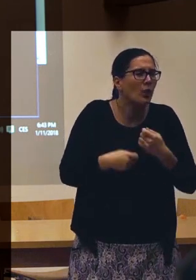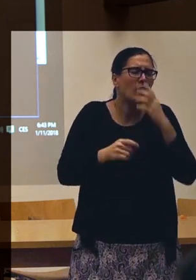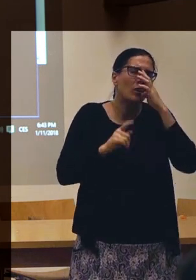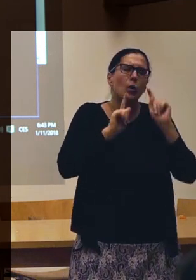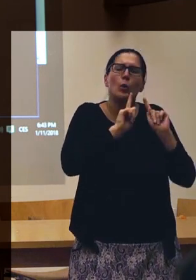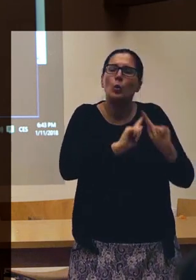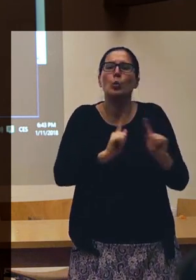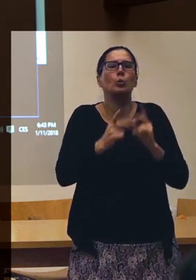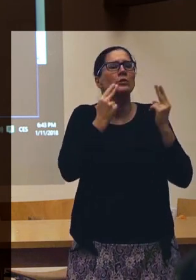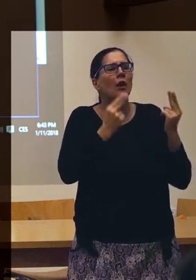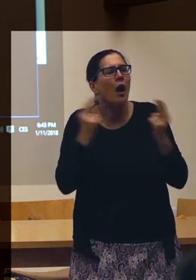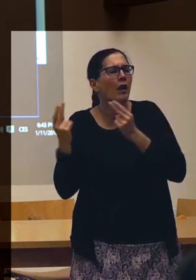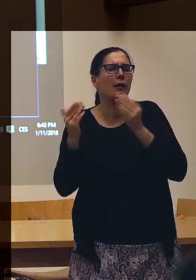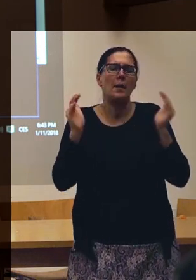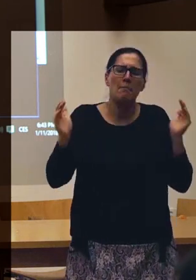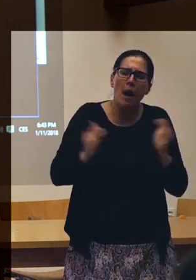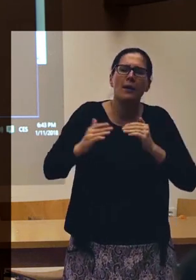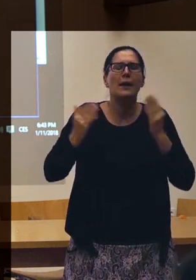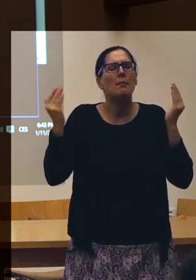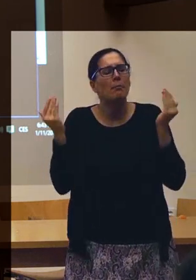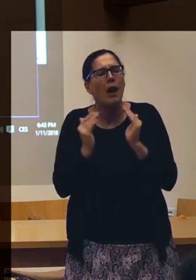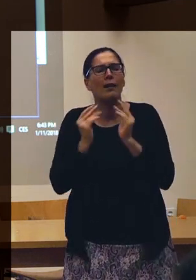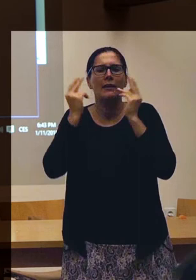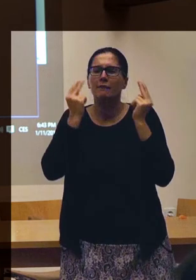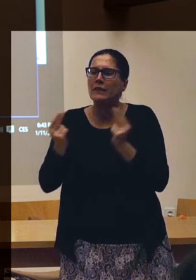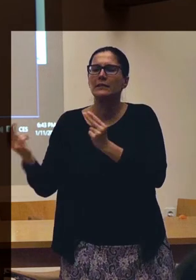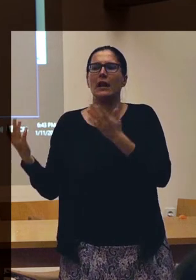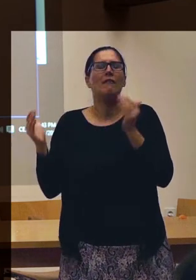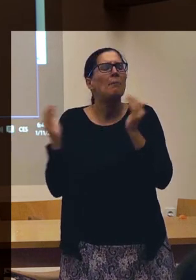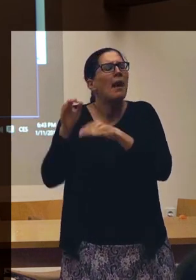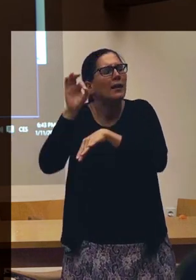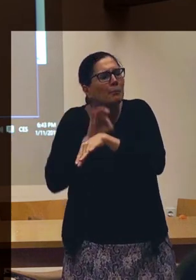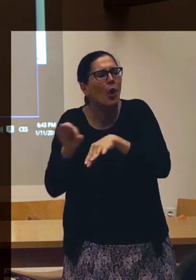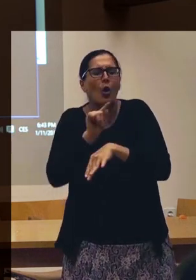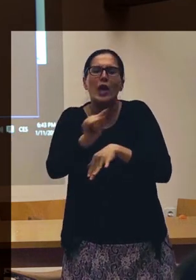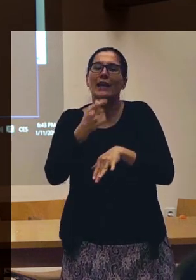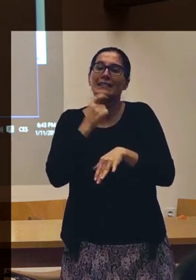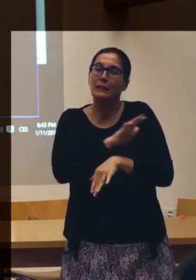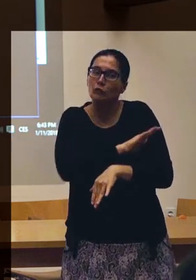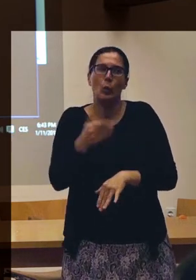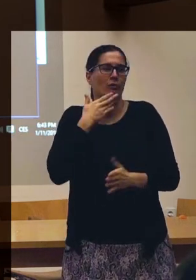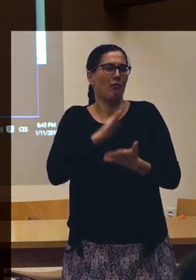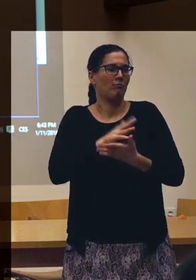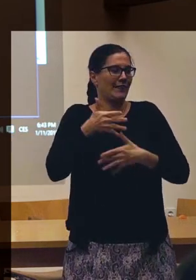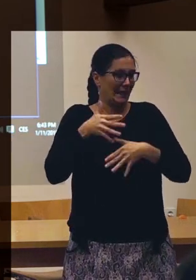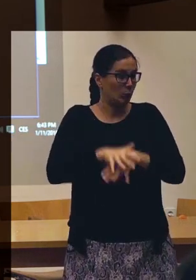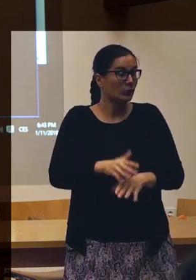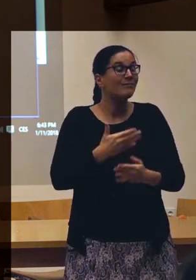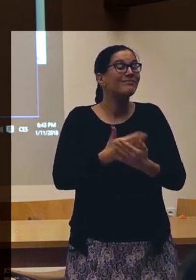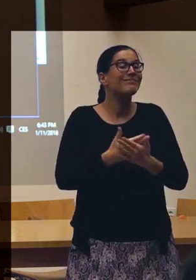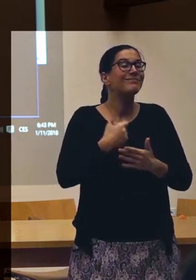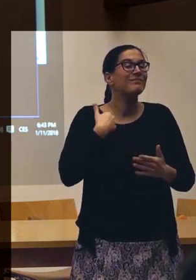galleries and within small exhibition and small curatorial projects, etc. So for me,